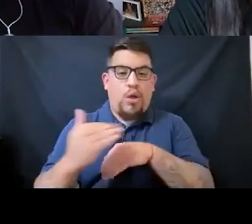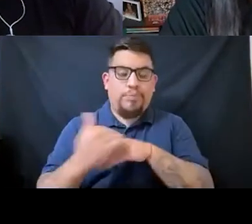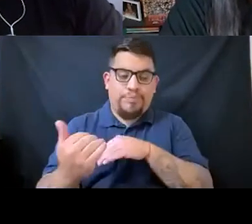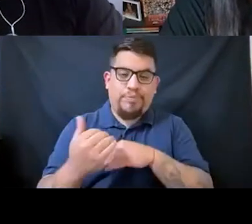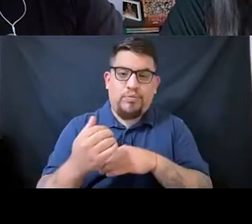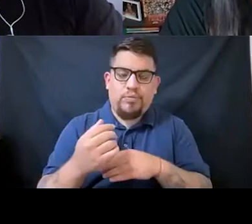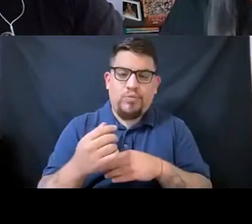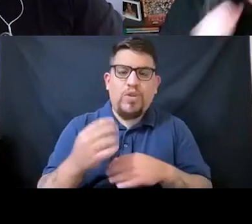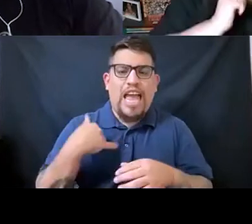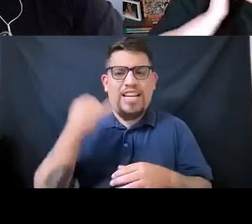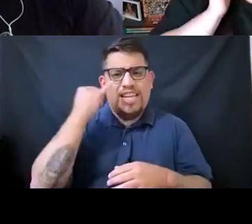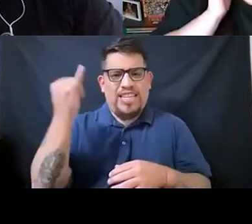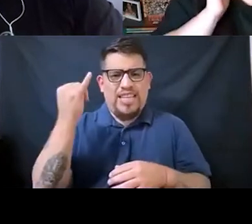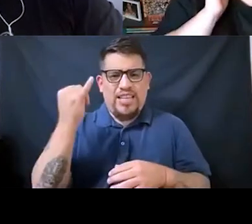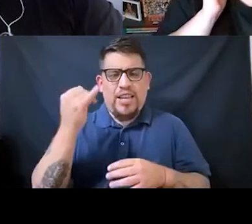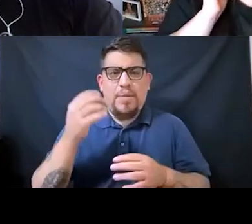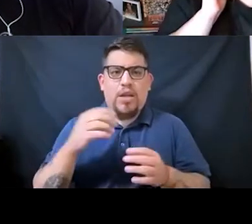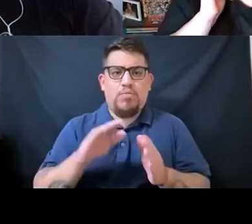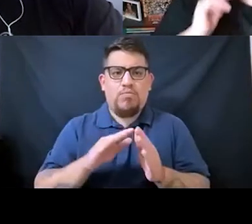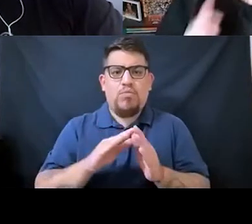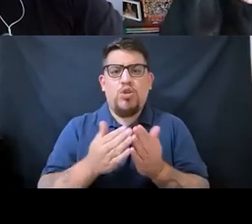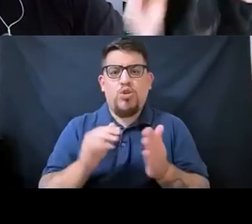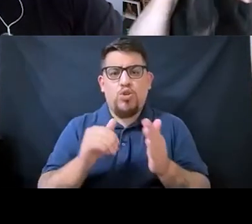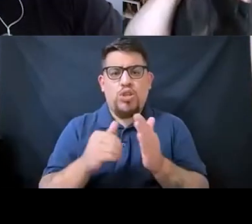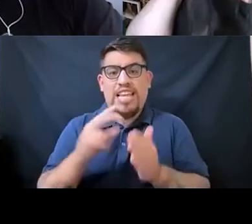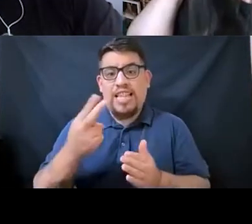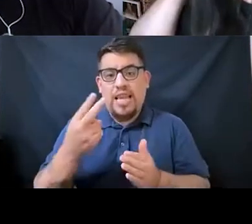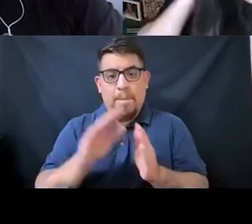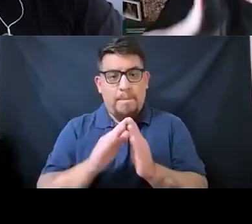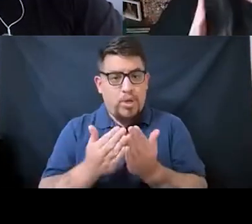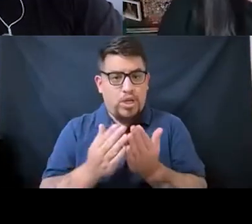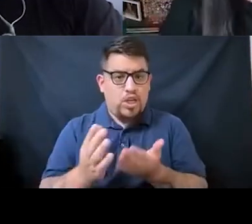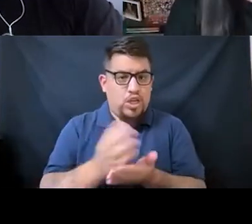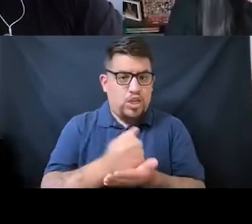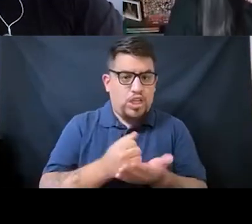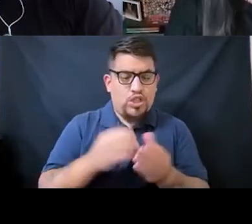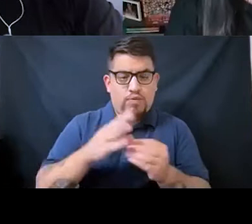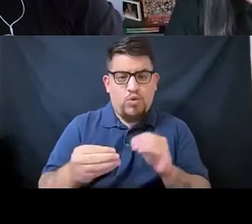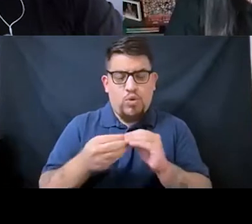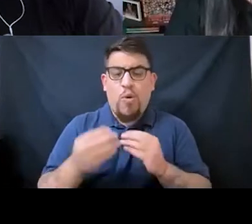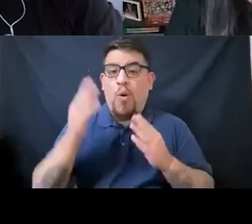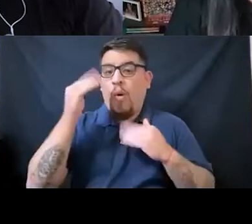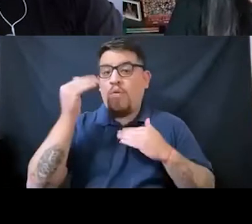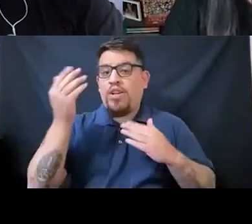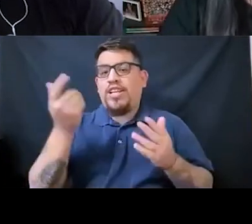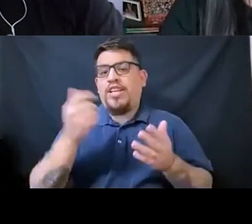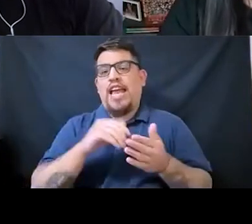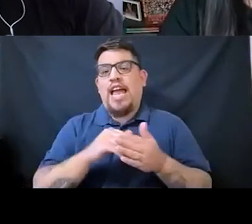doing a second anthology. So that would be hopefully something where we would have